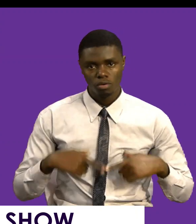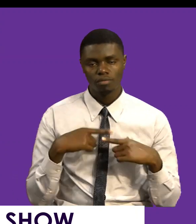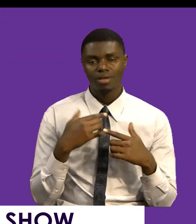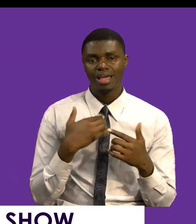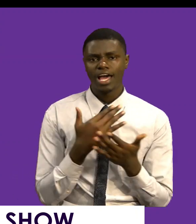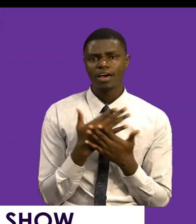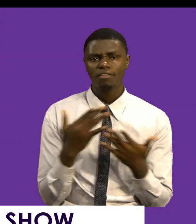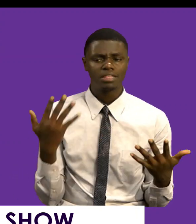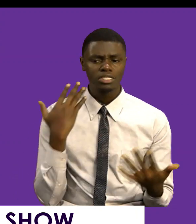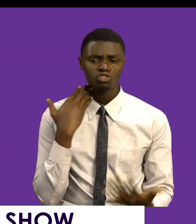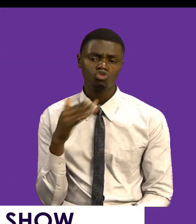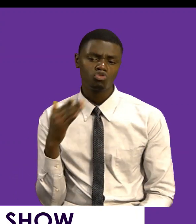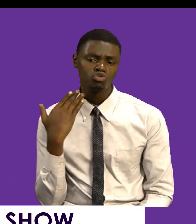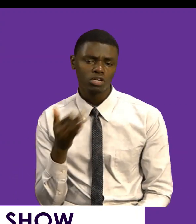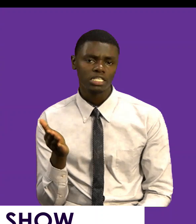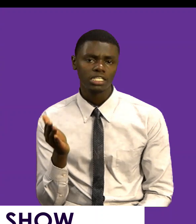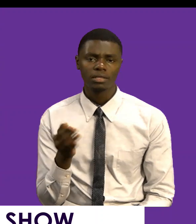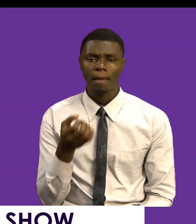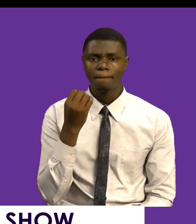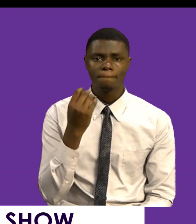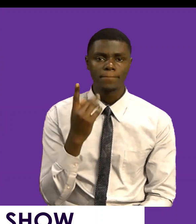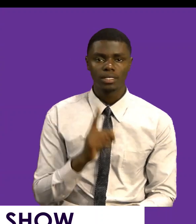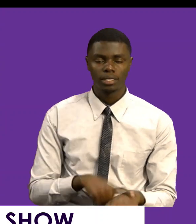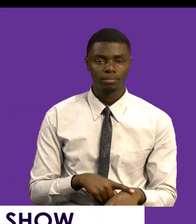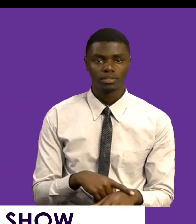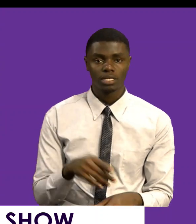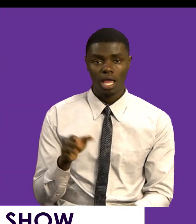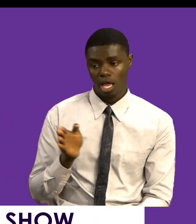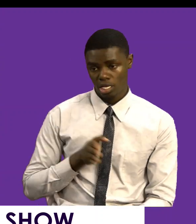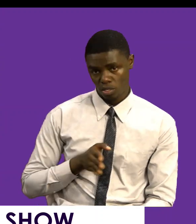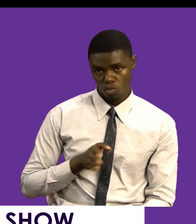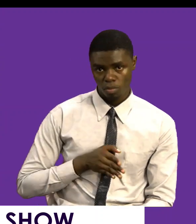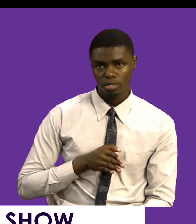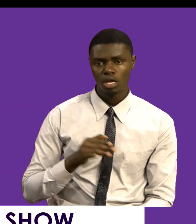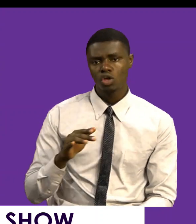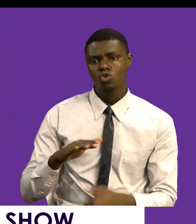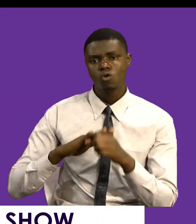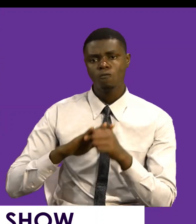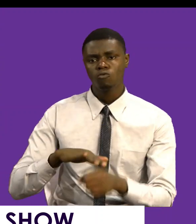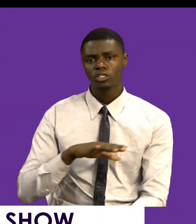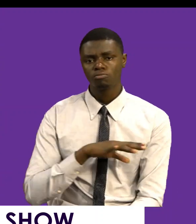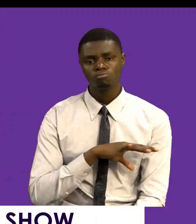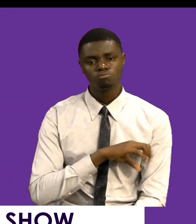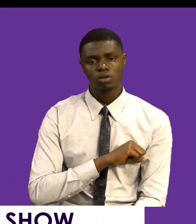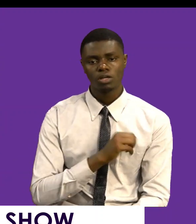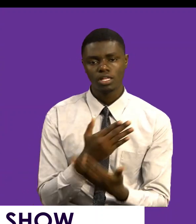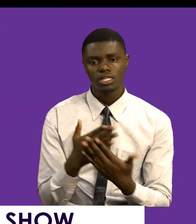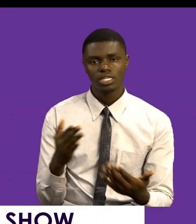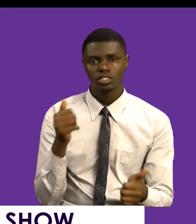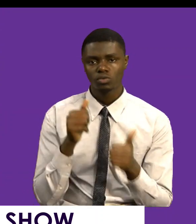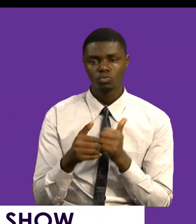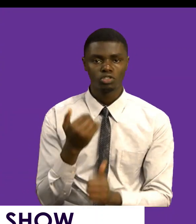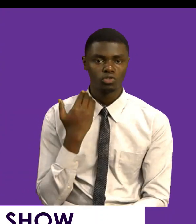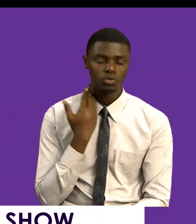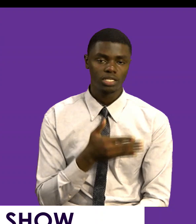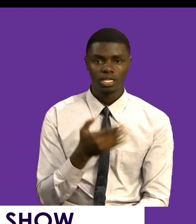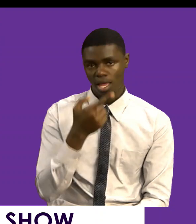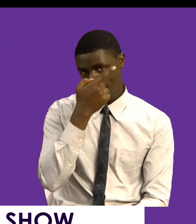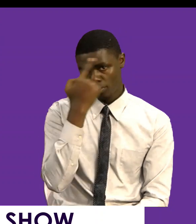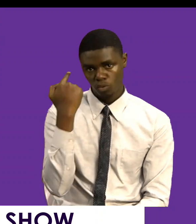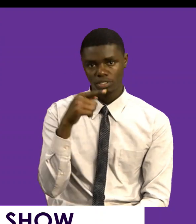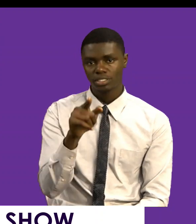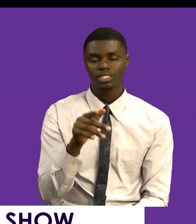that you do not like? Many times as a woman, you are forced to tolerate things that you do not like because you're a